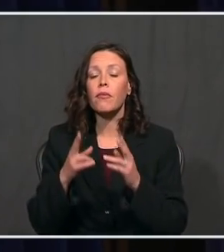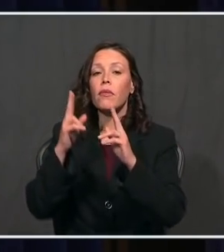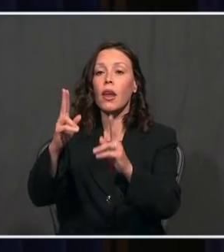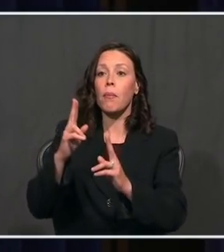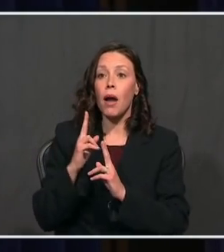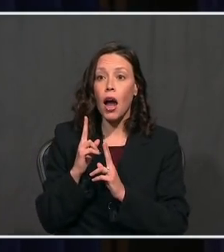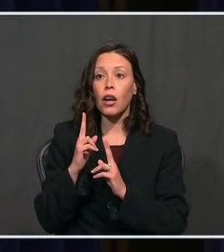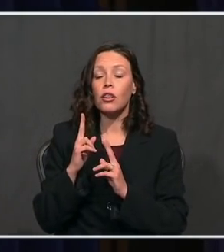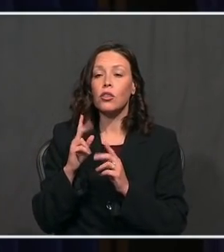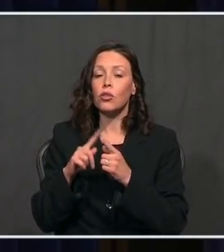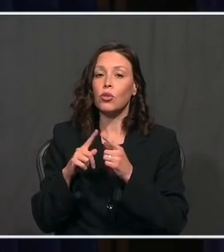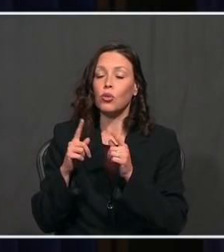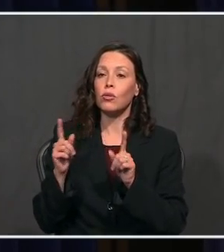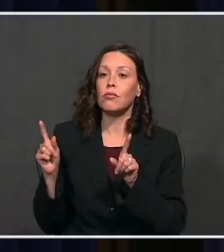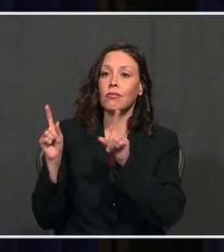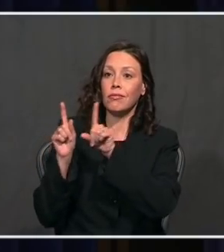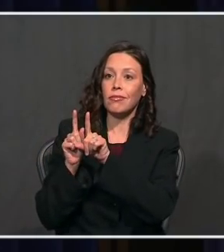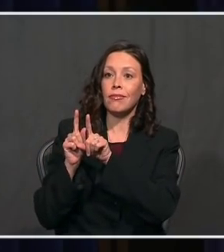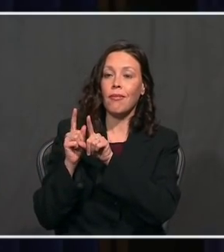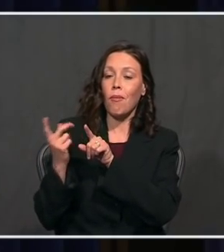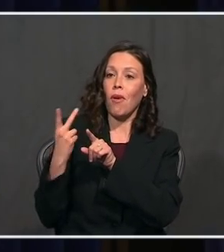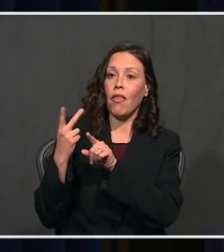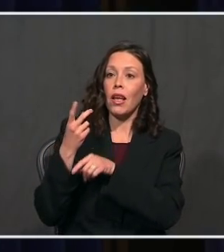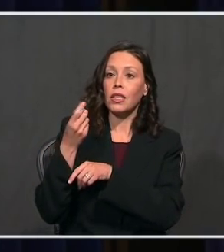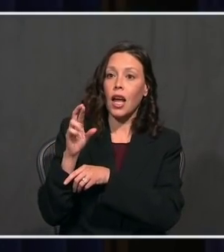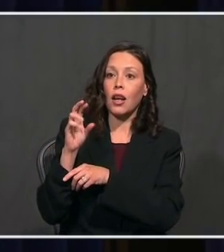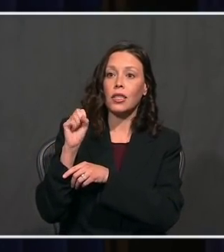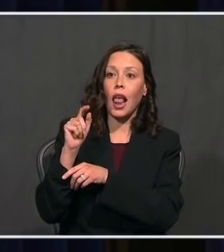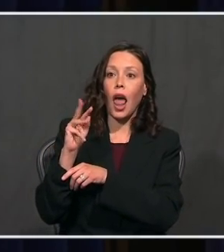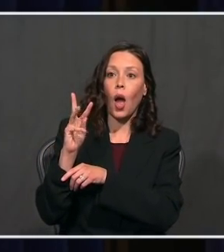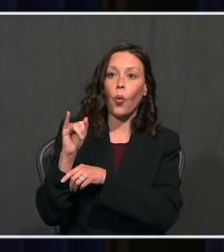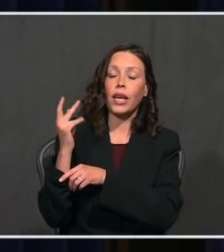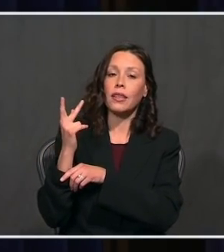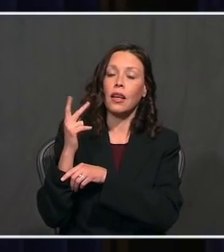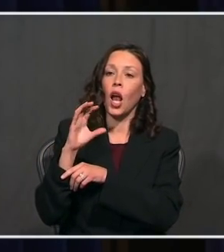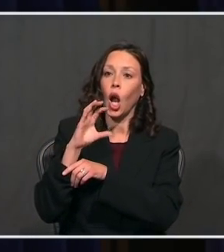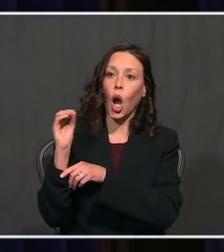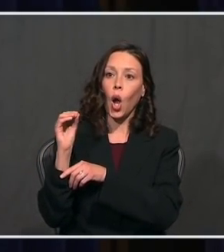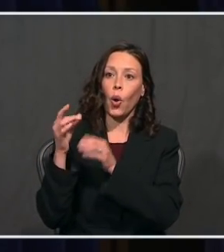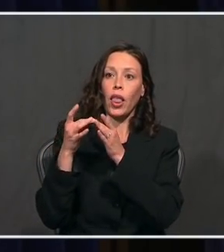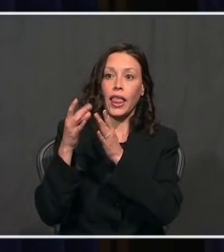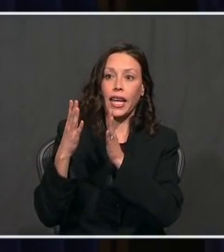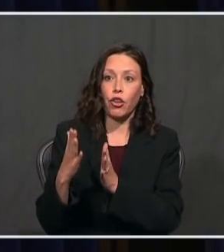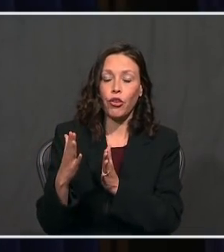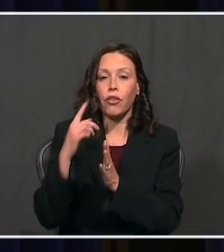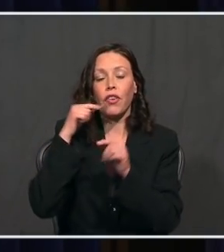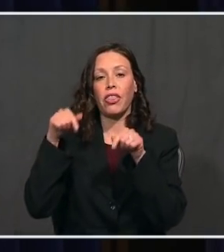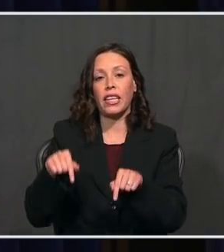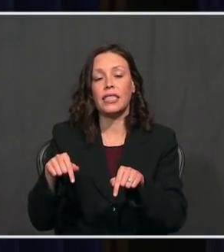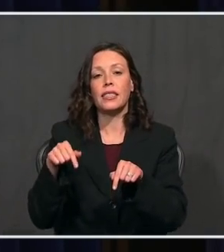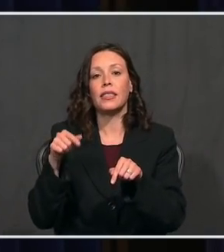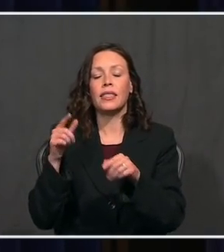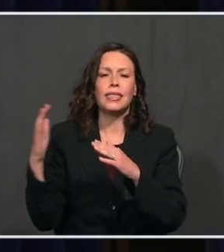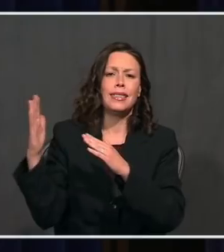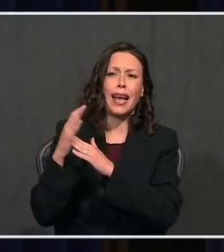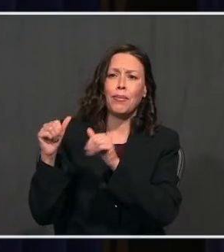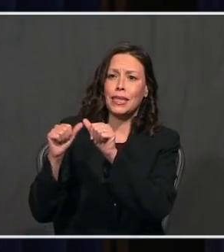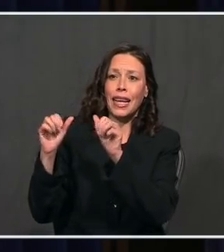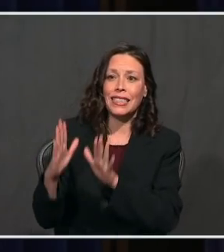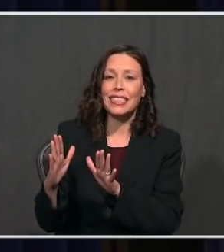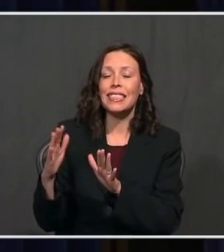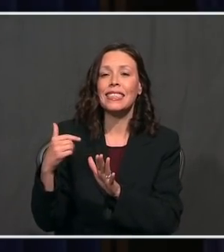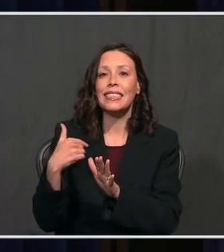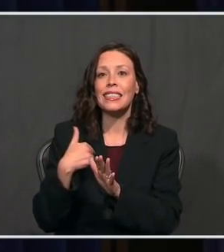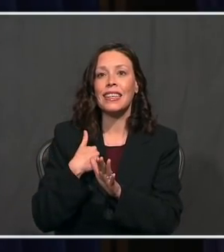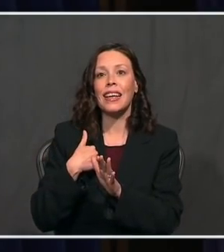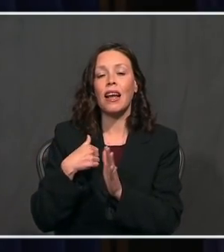to co-lead this effort with Dr. Moncef Slaoui, a world-renowned scientist, and I just tell you, a personal friend and